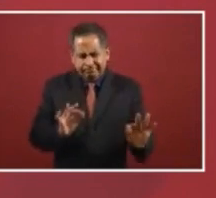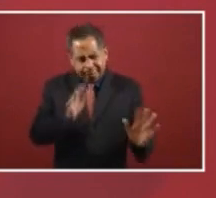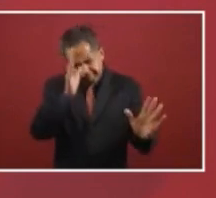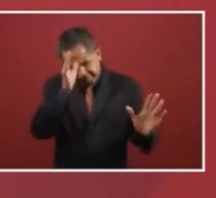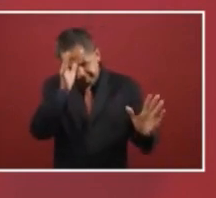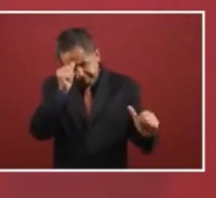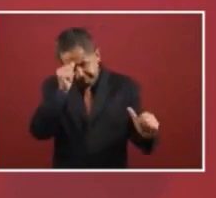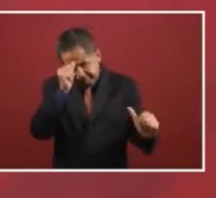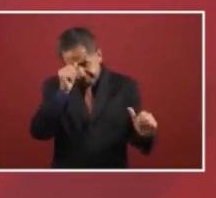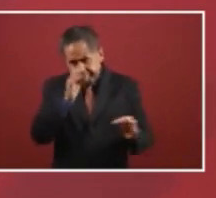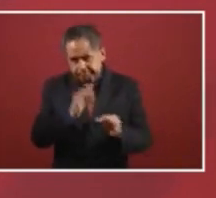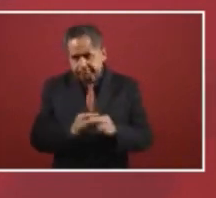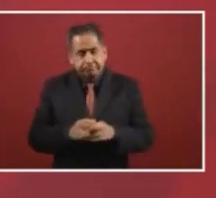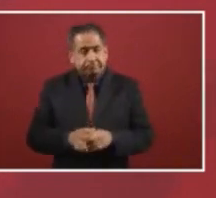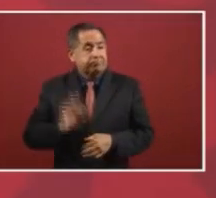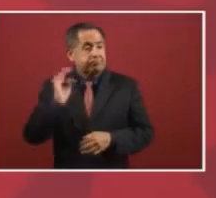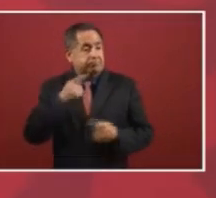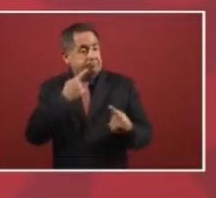arbitrary,